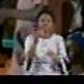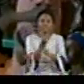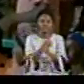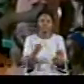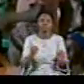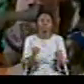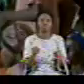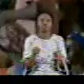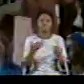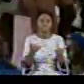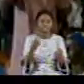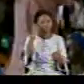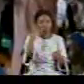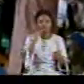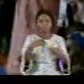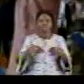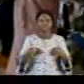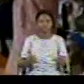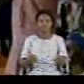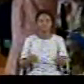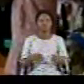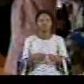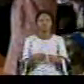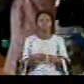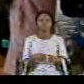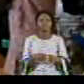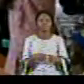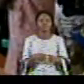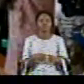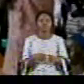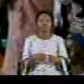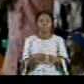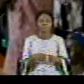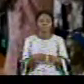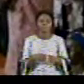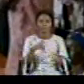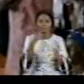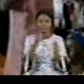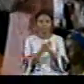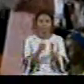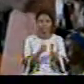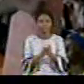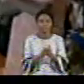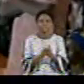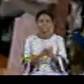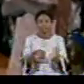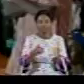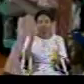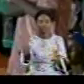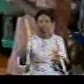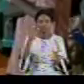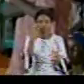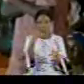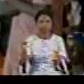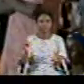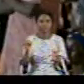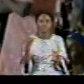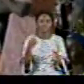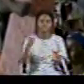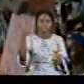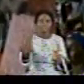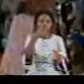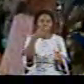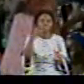Praise the Lord. Still from the JS Facebook page, it is amazing what God is doing. David Ejagba wrote,